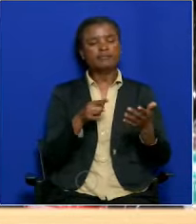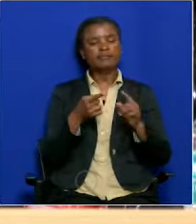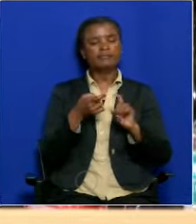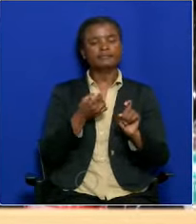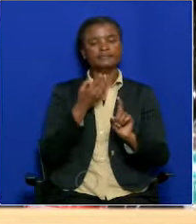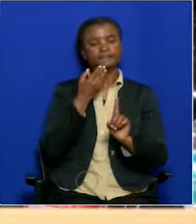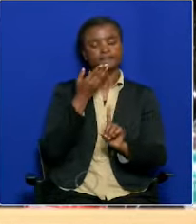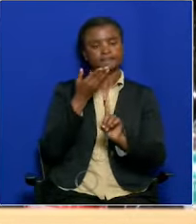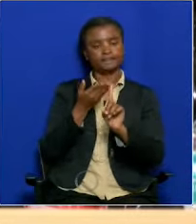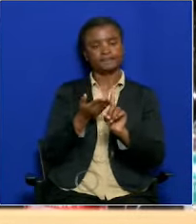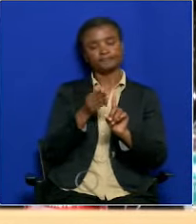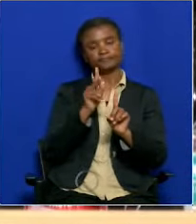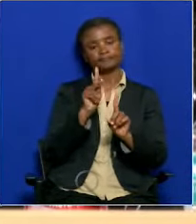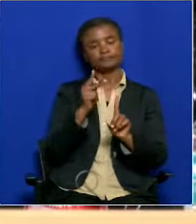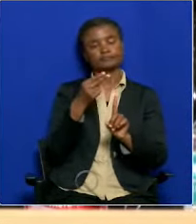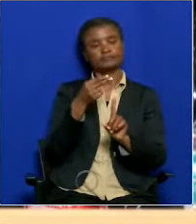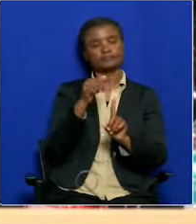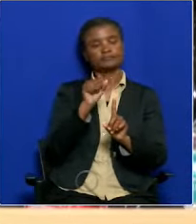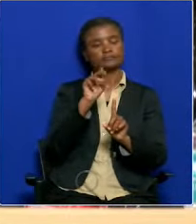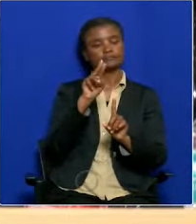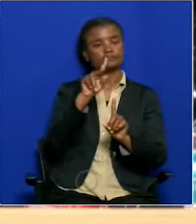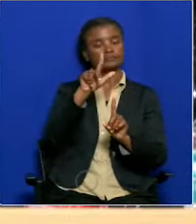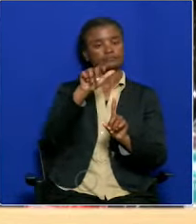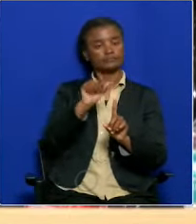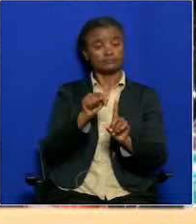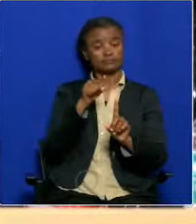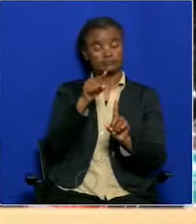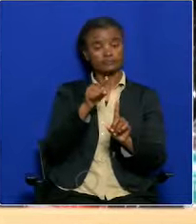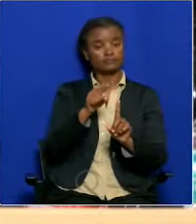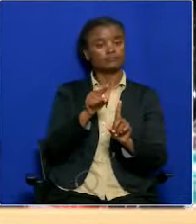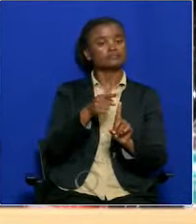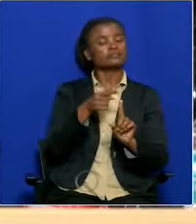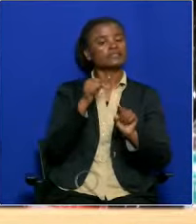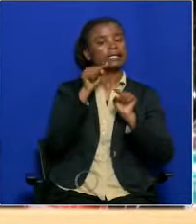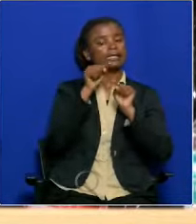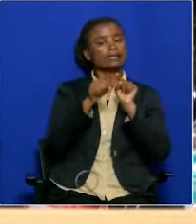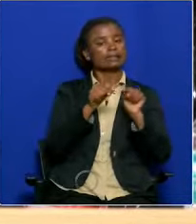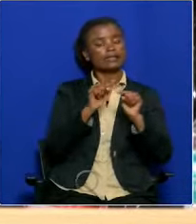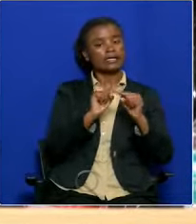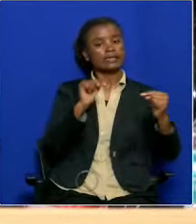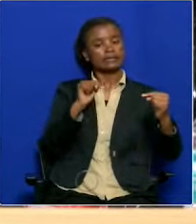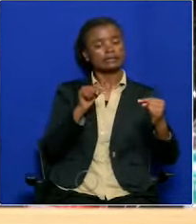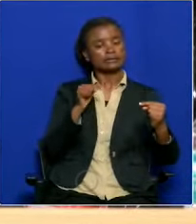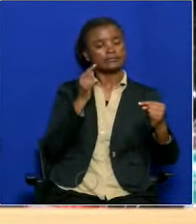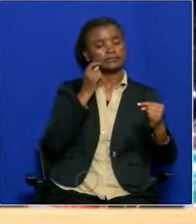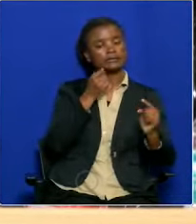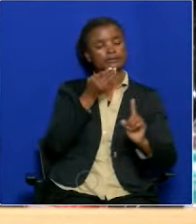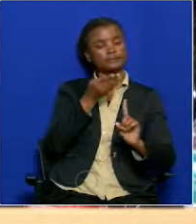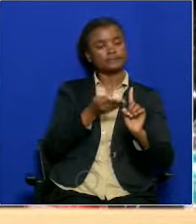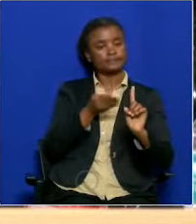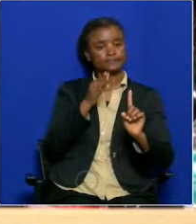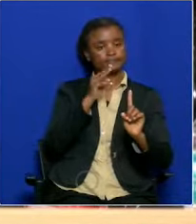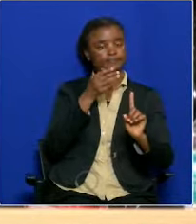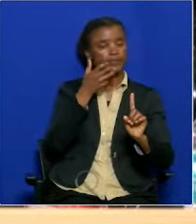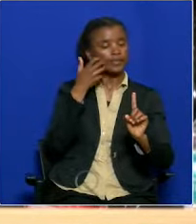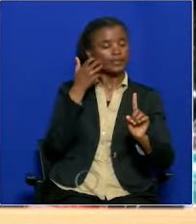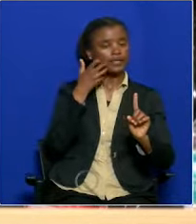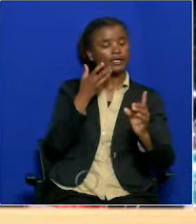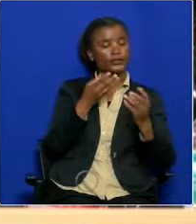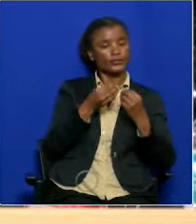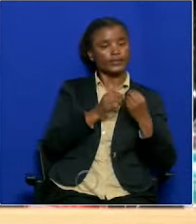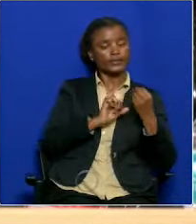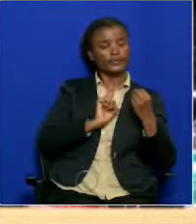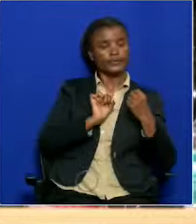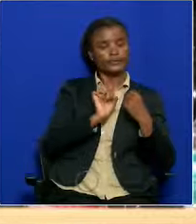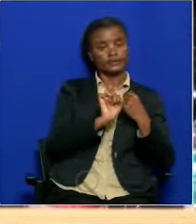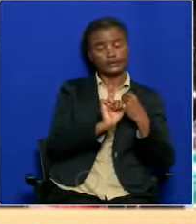number of allegations against Mr. Matlala and his wife. Yes. Now, if you go back